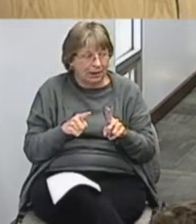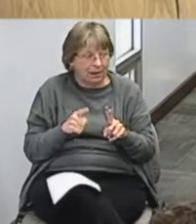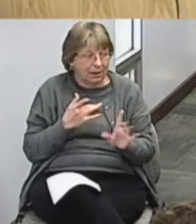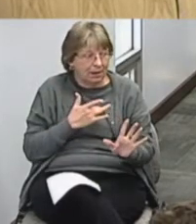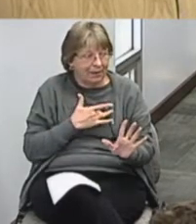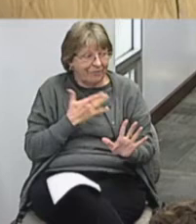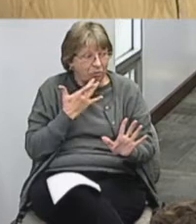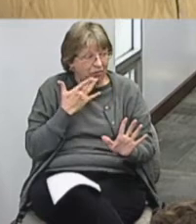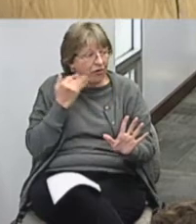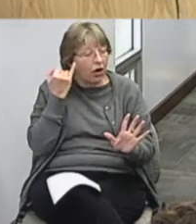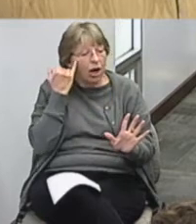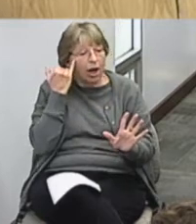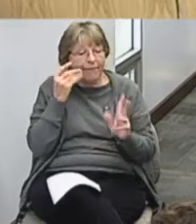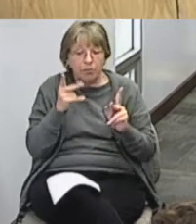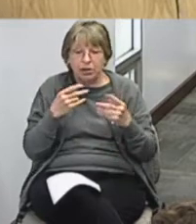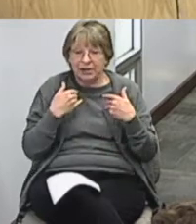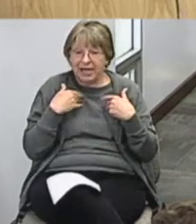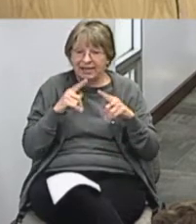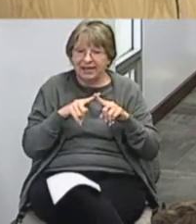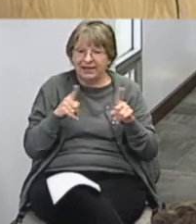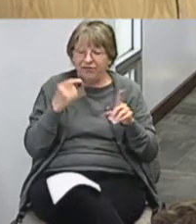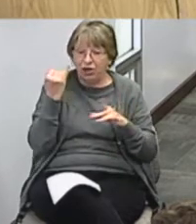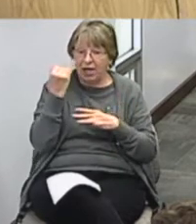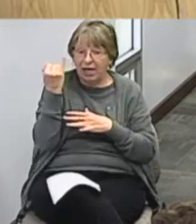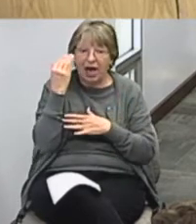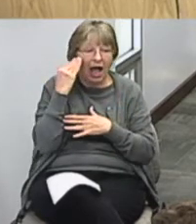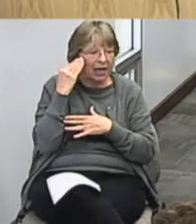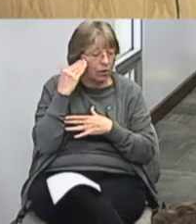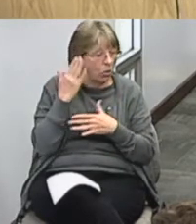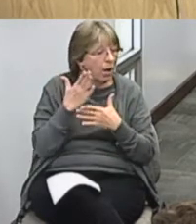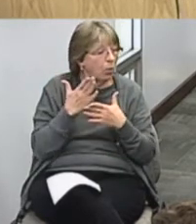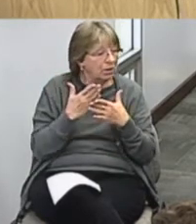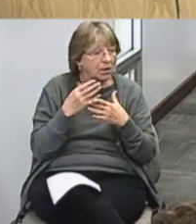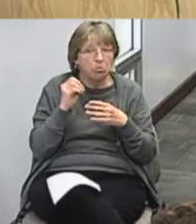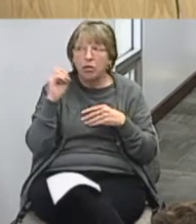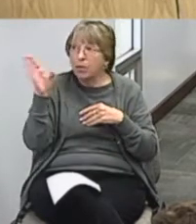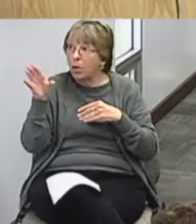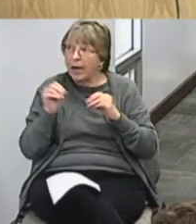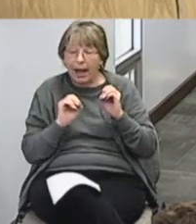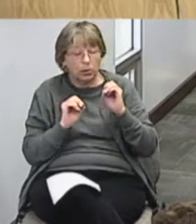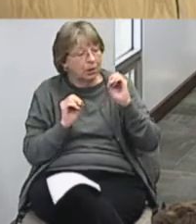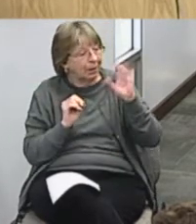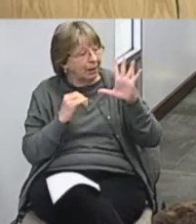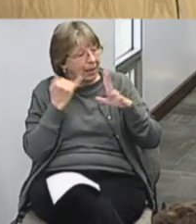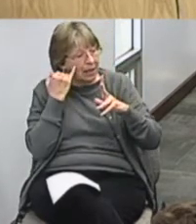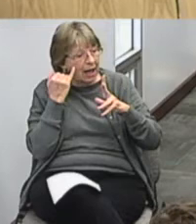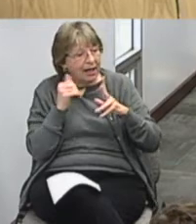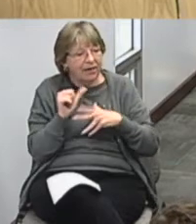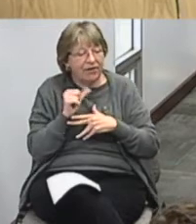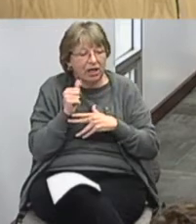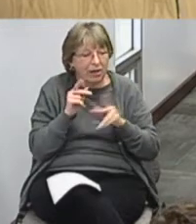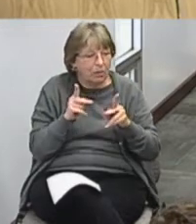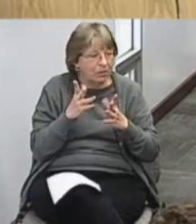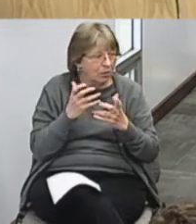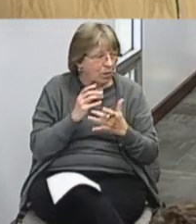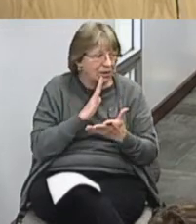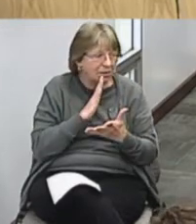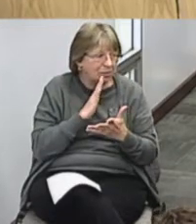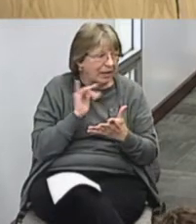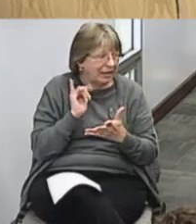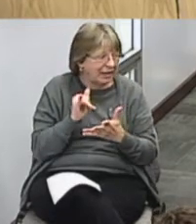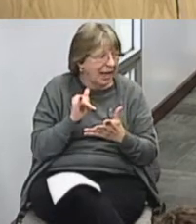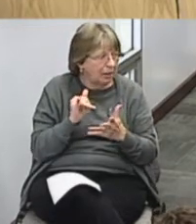had another idea. I know that there were some floated about. If somebody wants to speak to that, again, not in great detail, because we're not going